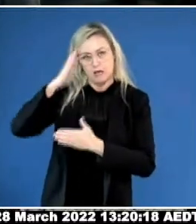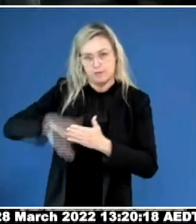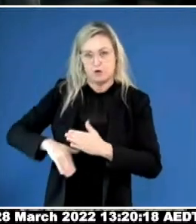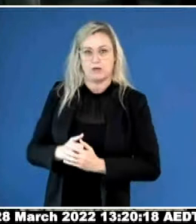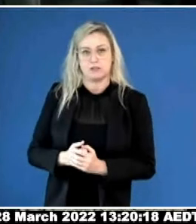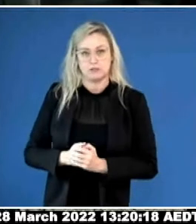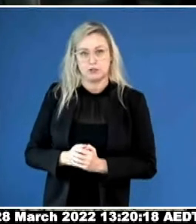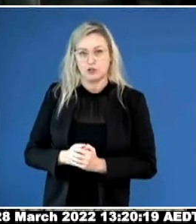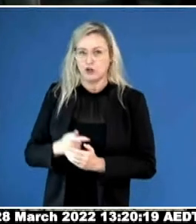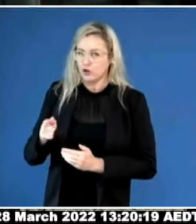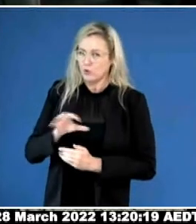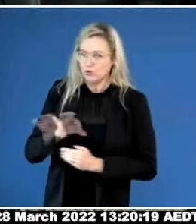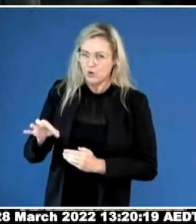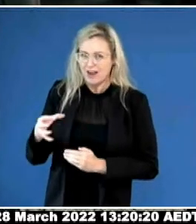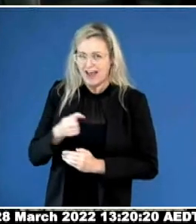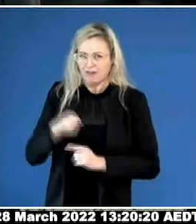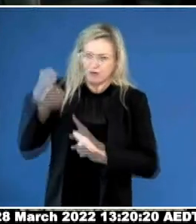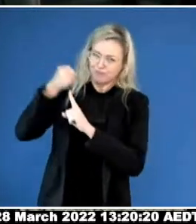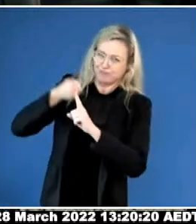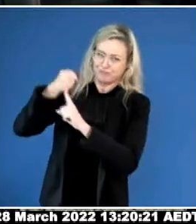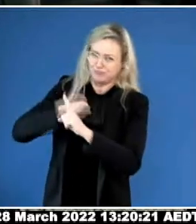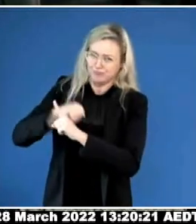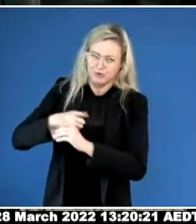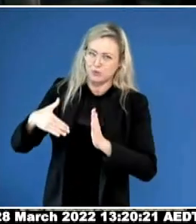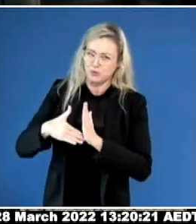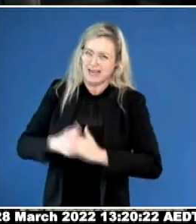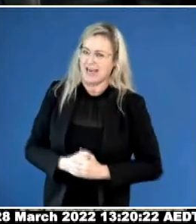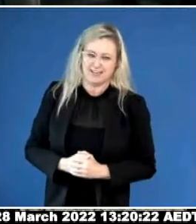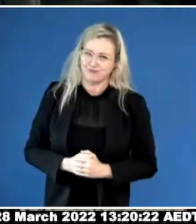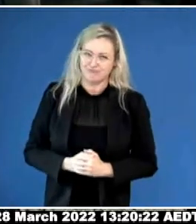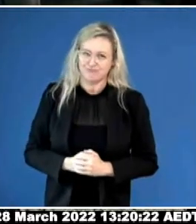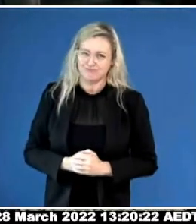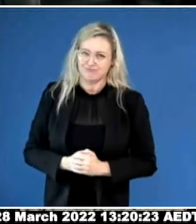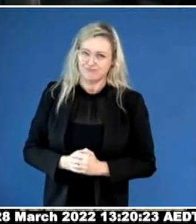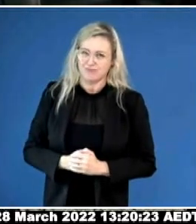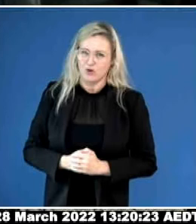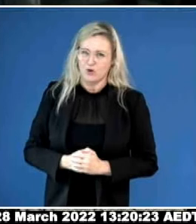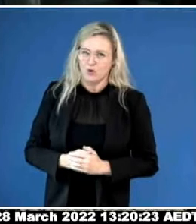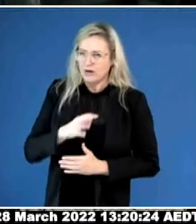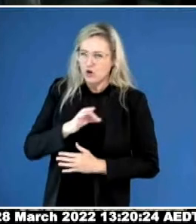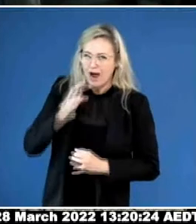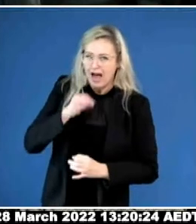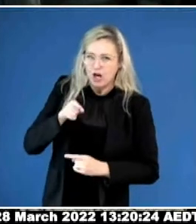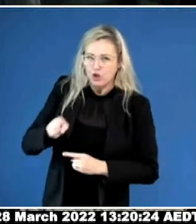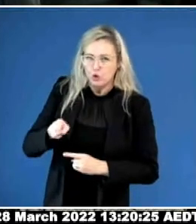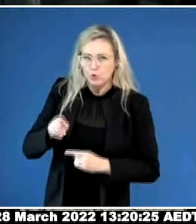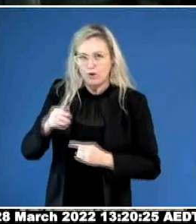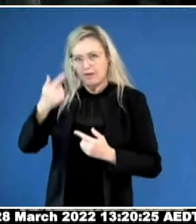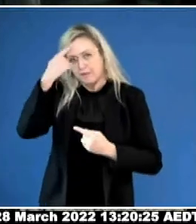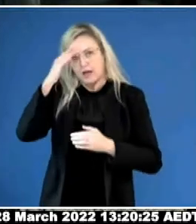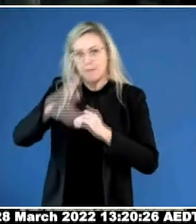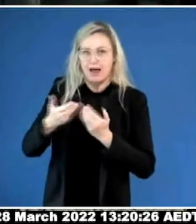activist today. Yeah. And it's not asking you today to come up with a catalogue of recommendations and